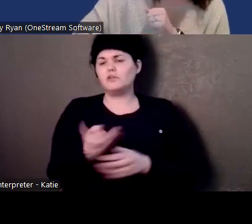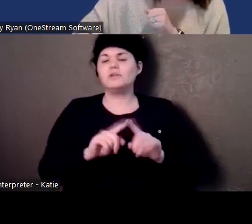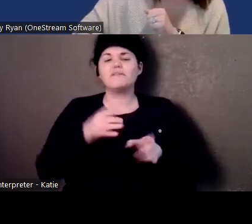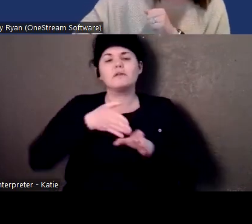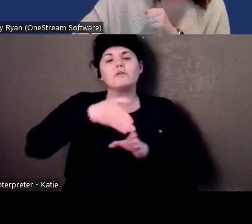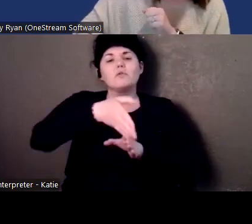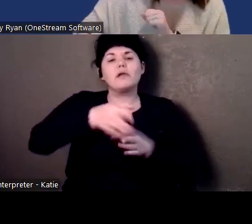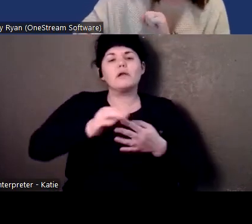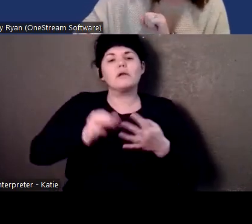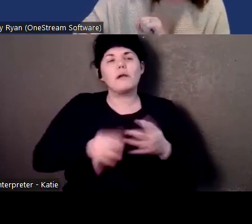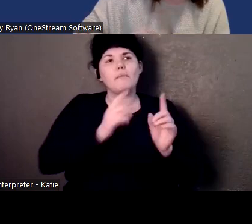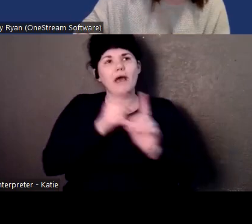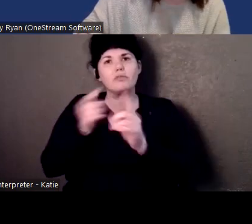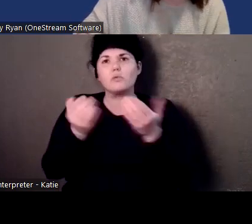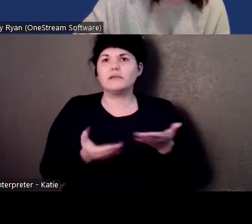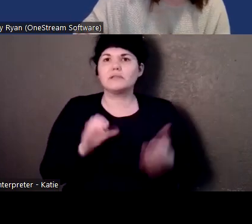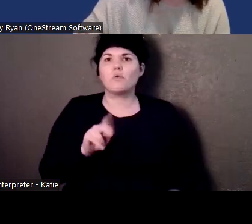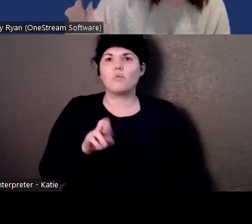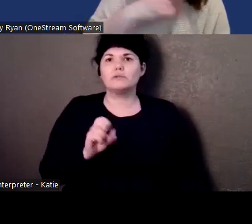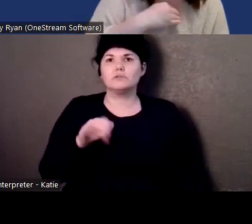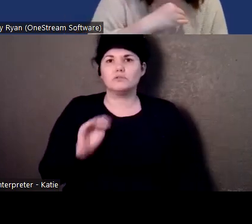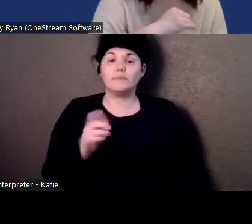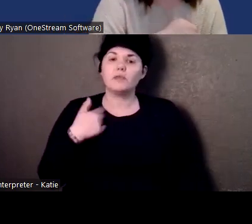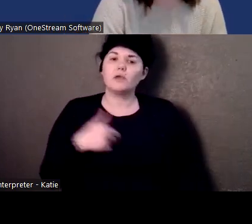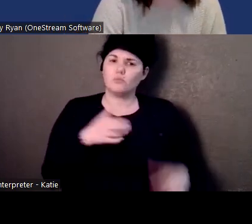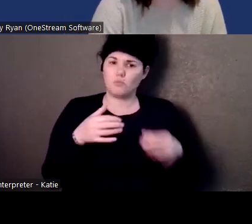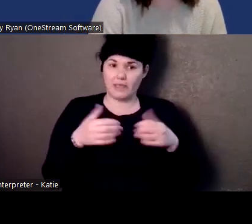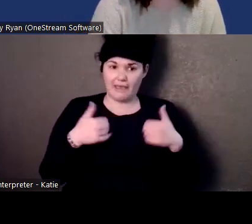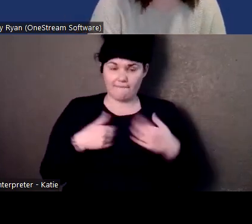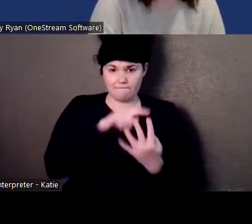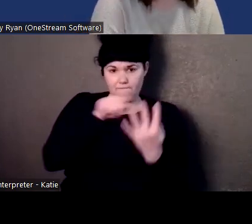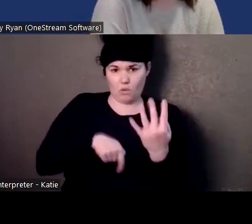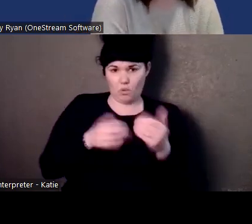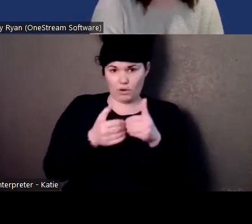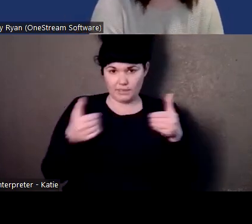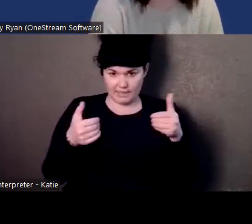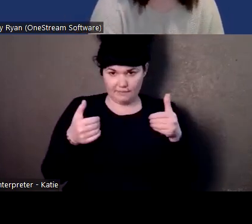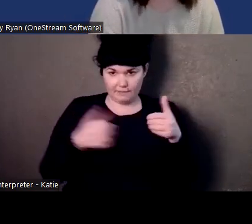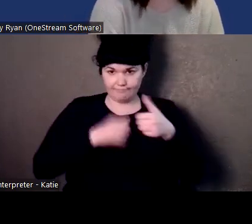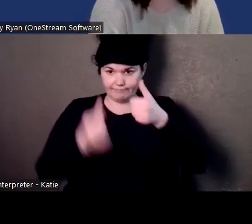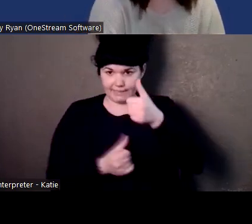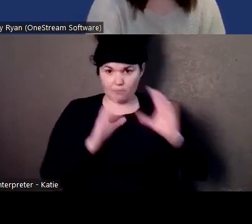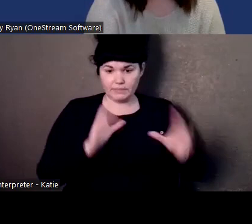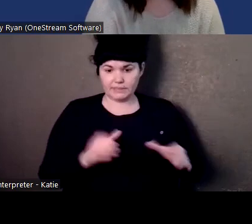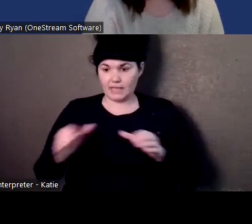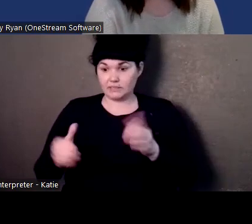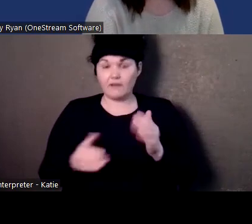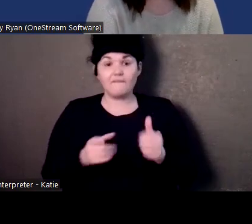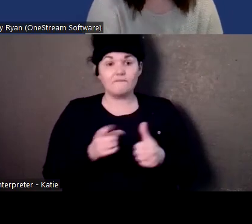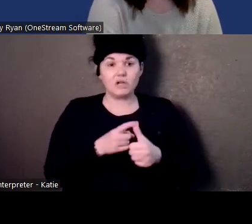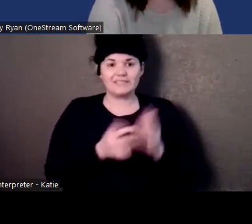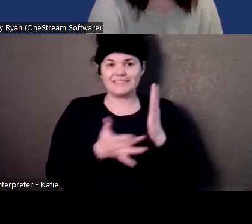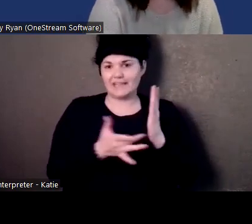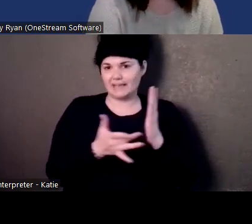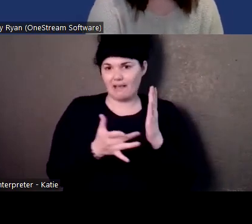OneStream. So we kind of broke down into 4 different subsets. So first is our technology offering. So